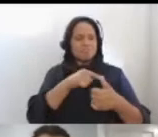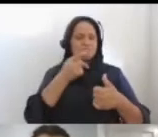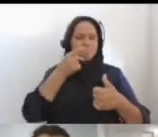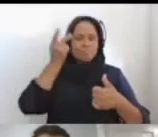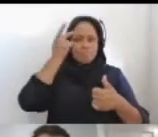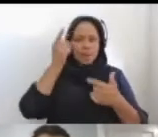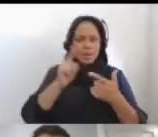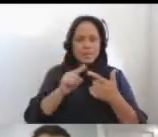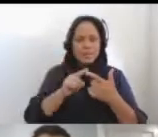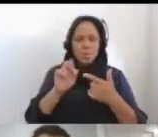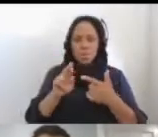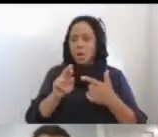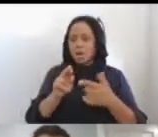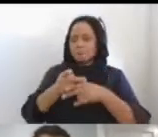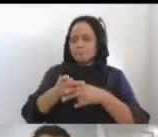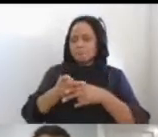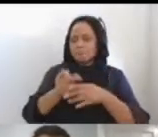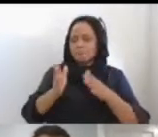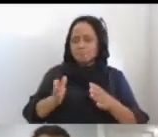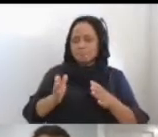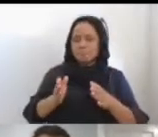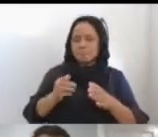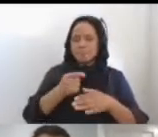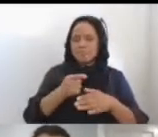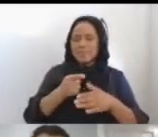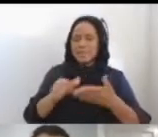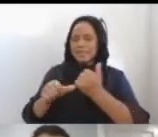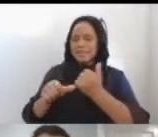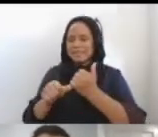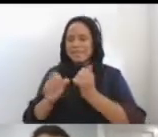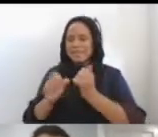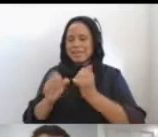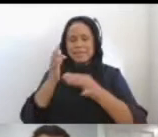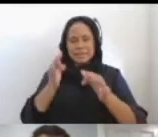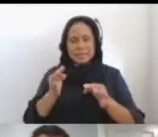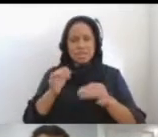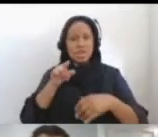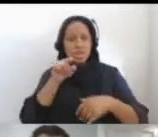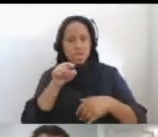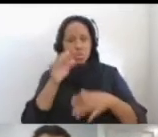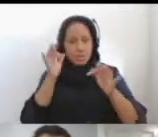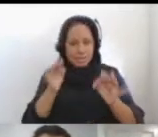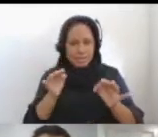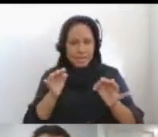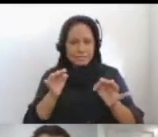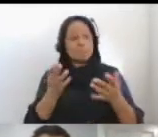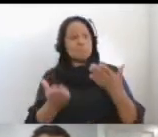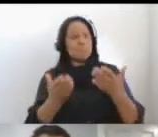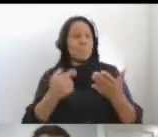their guardians, get to assist in making those decisions for them. And so you get to choose, well, I might